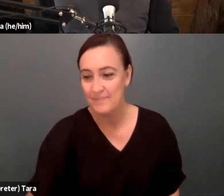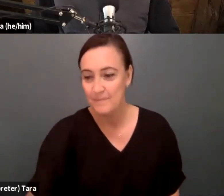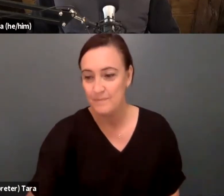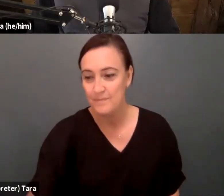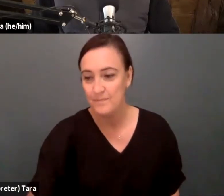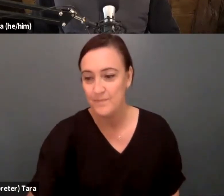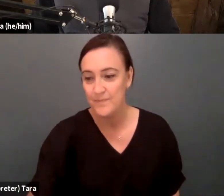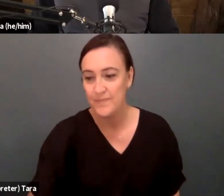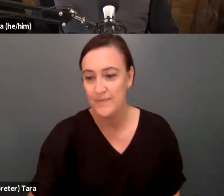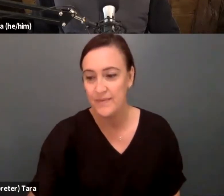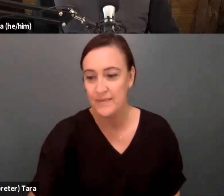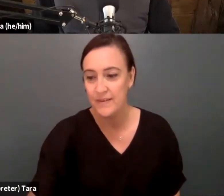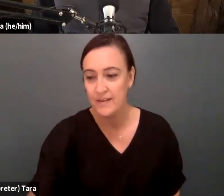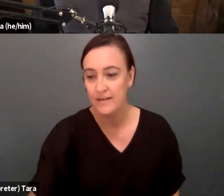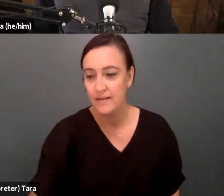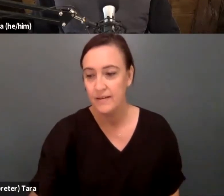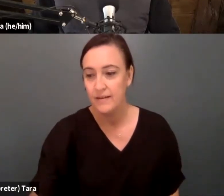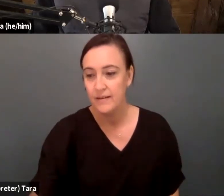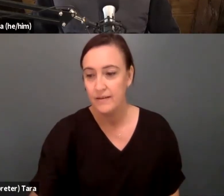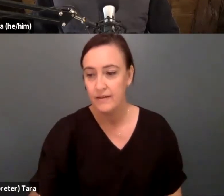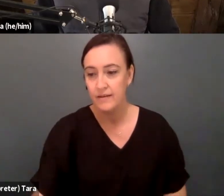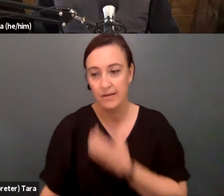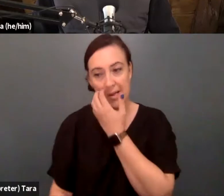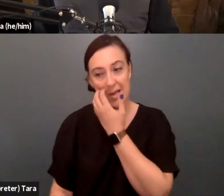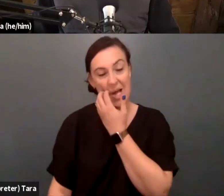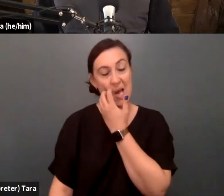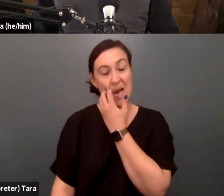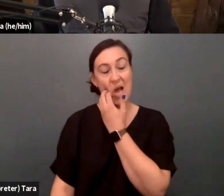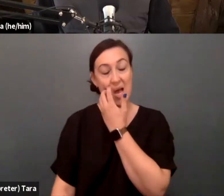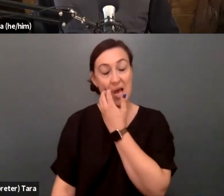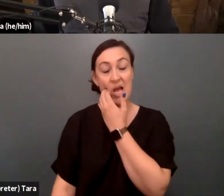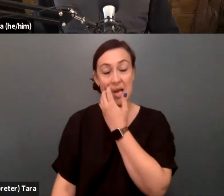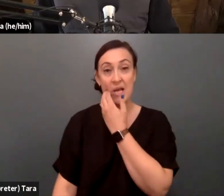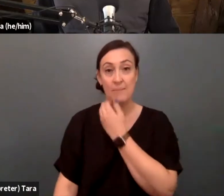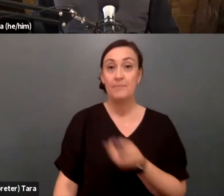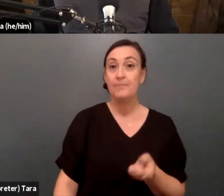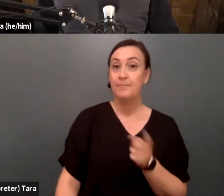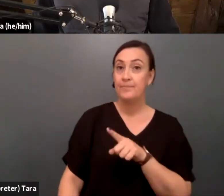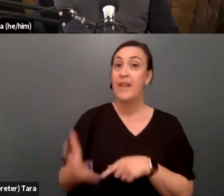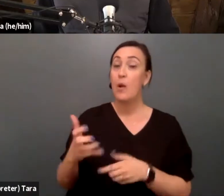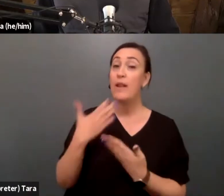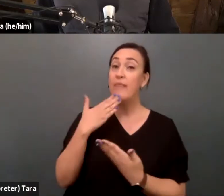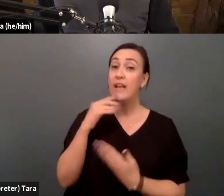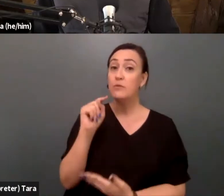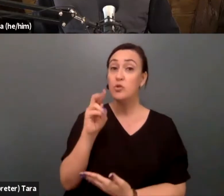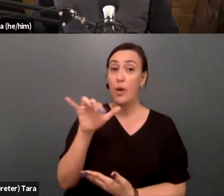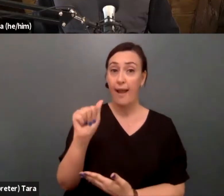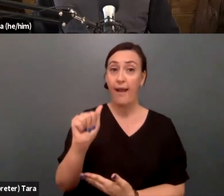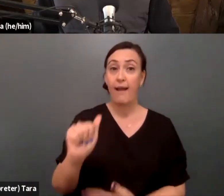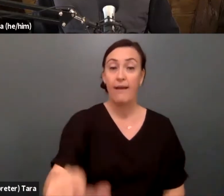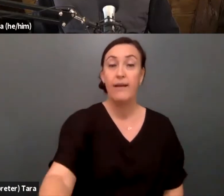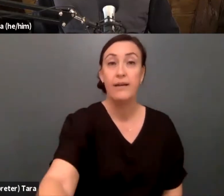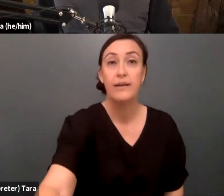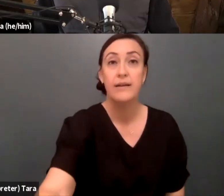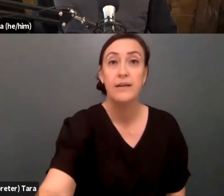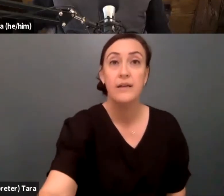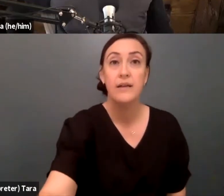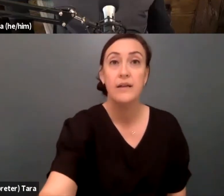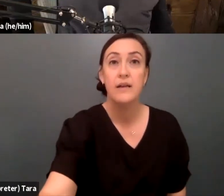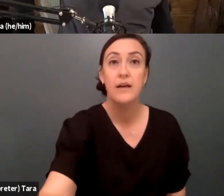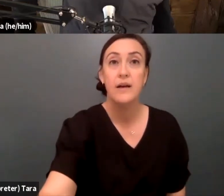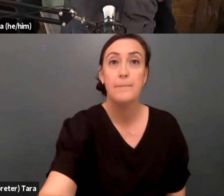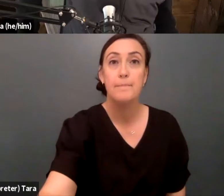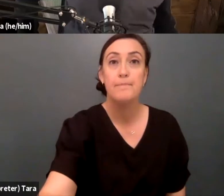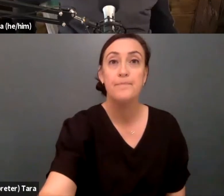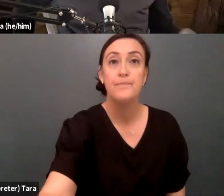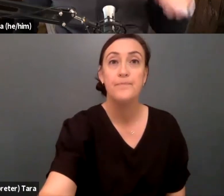Great, thank you. I want to thank Toya for kind of zeroing in